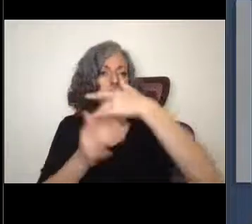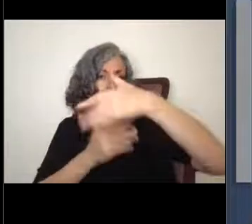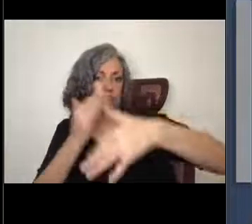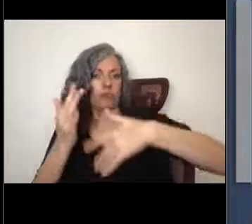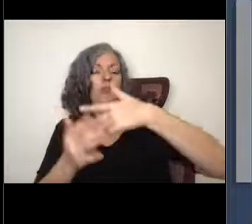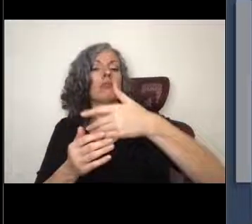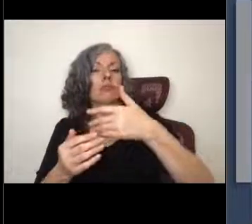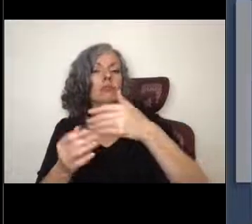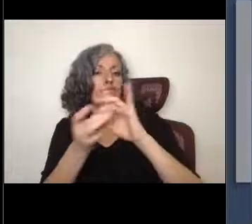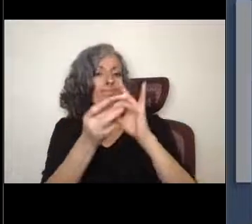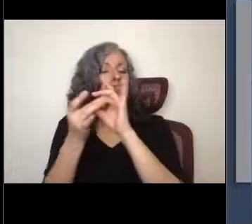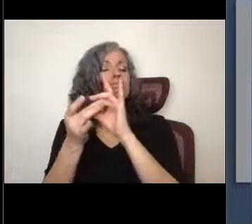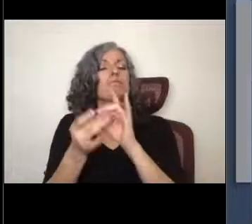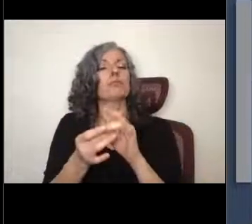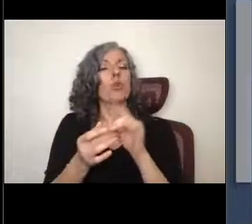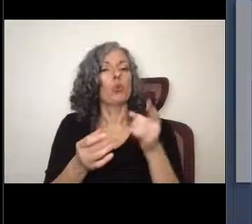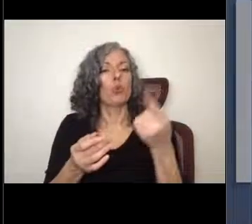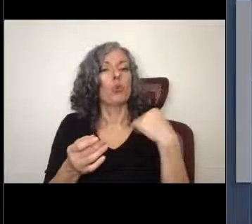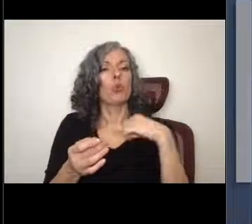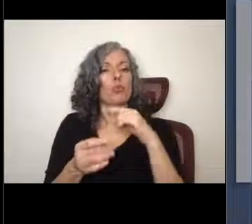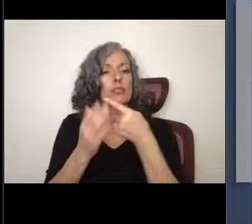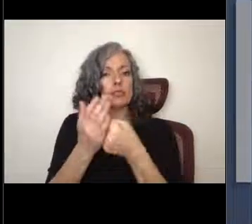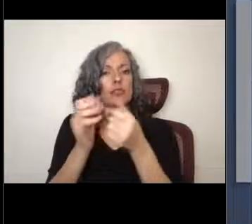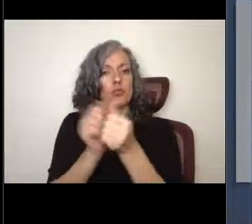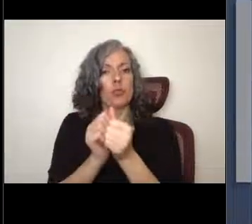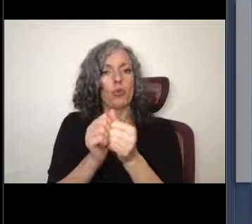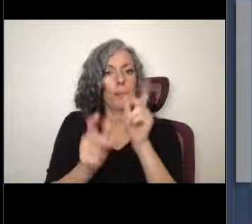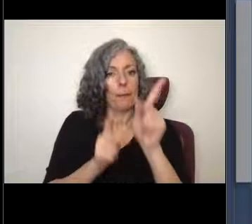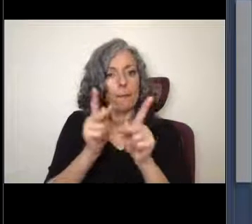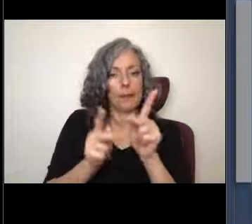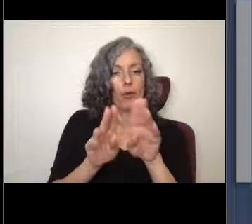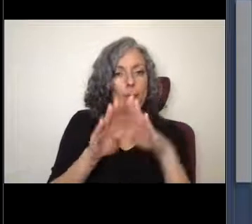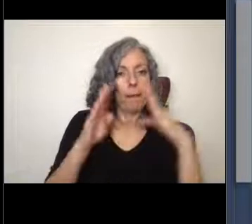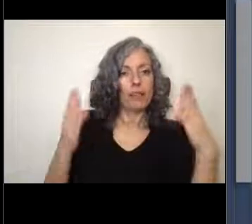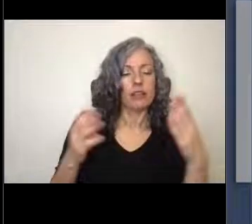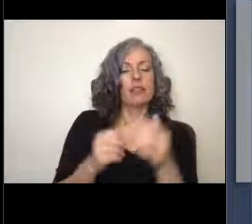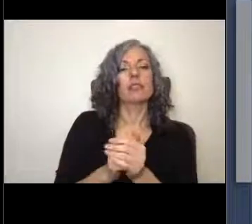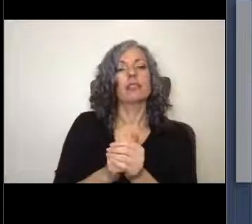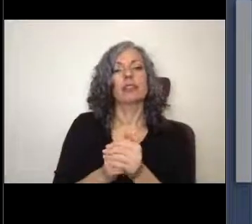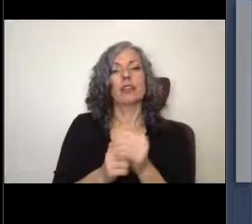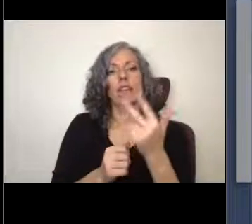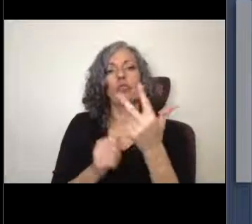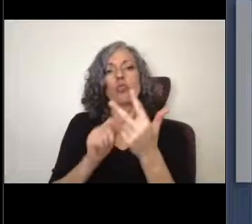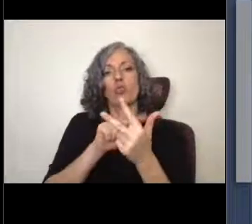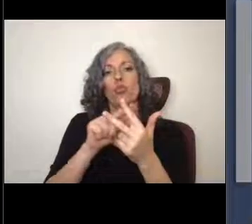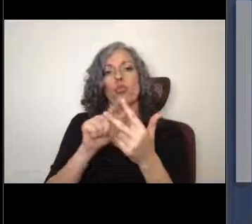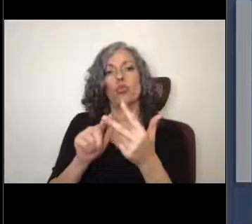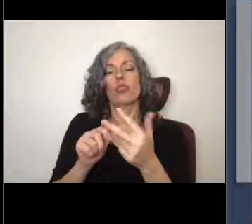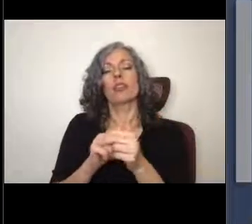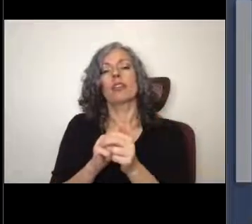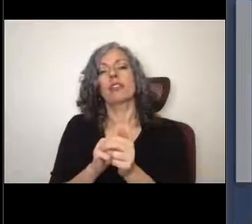forth several times with the public, and we had 3 jurisdictions that the project spans. That's